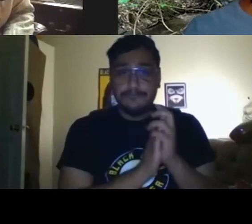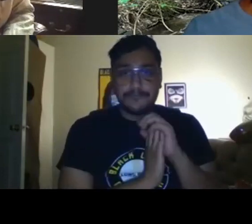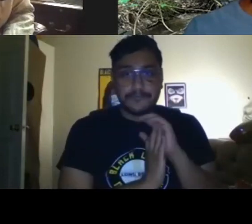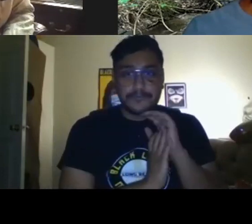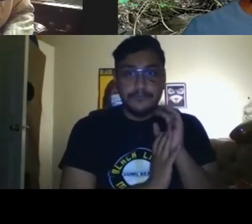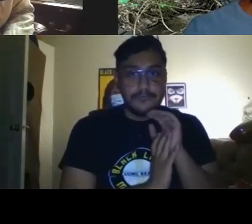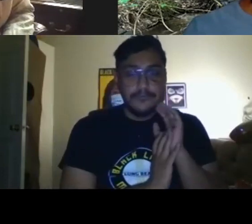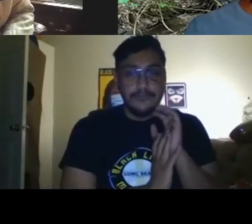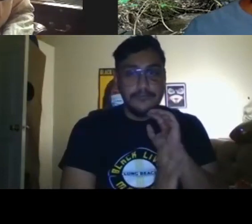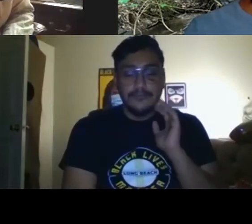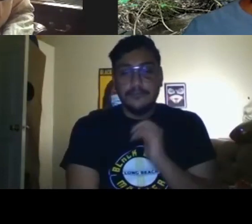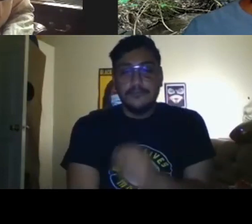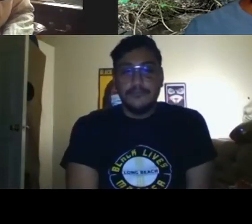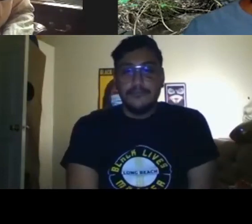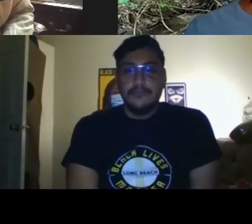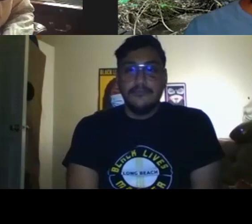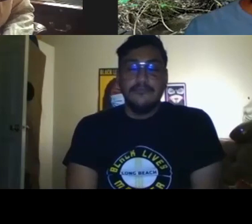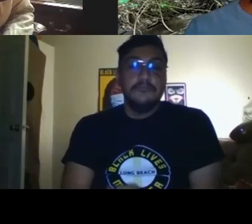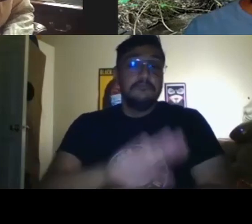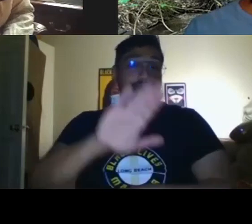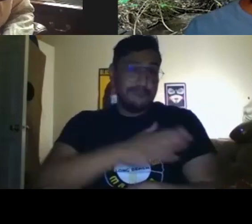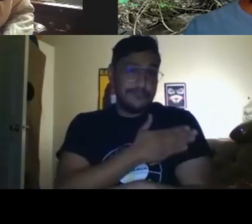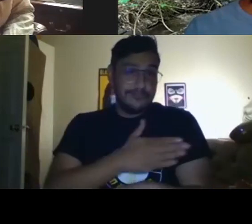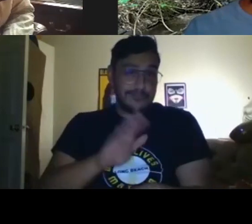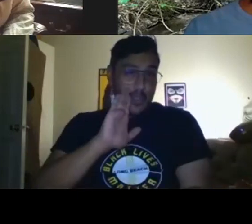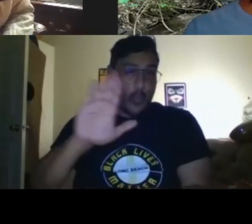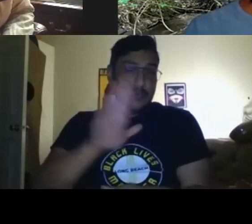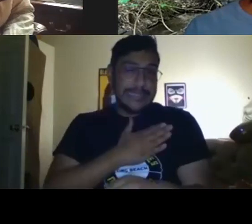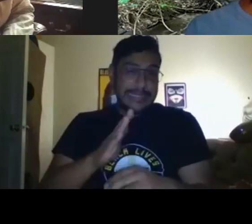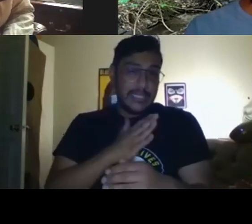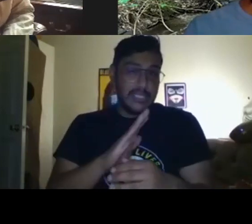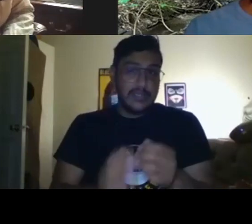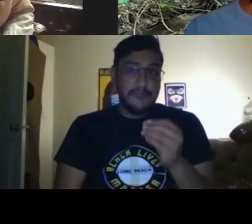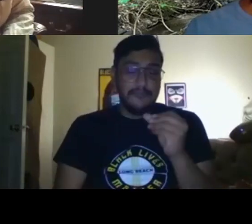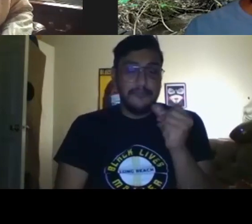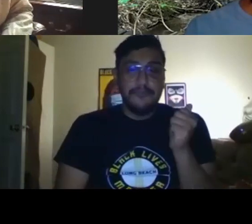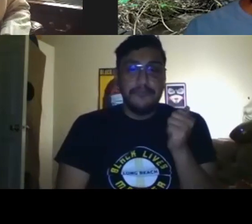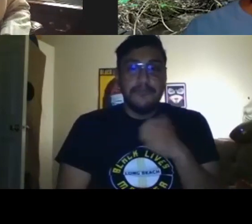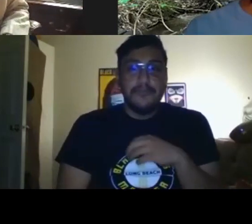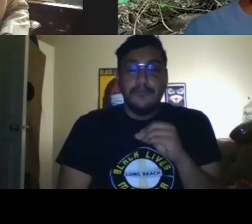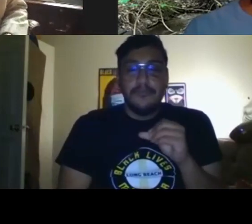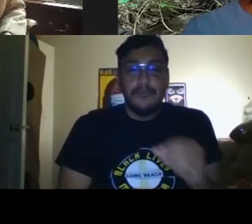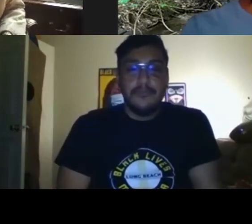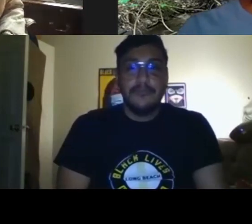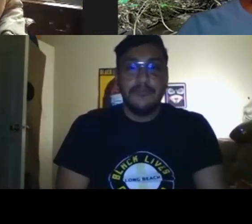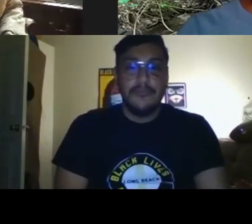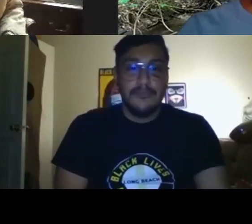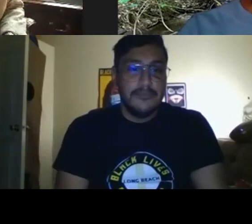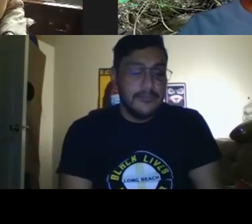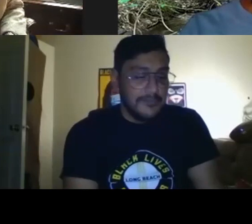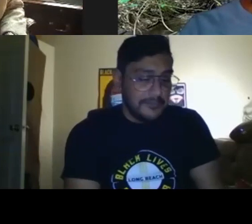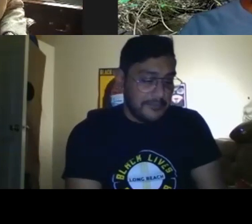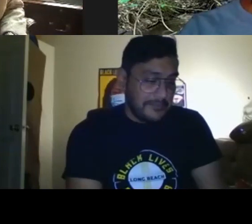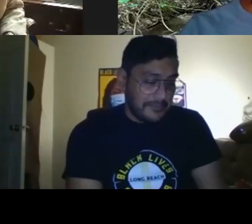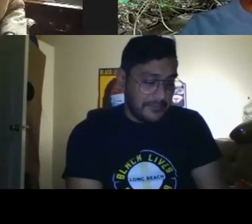on down, get on down, hey! Get on down. You got to get on down, get on down, hey!